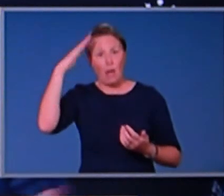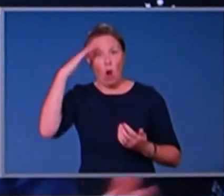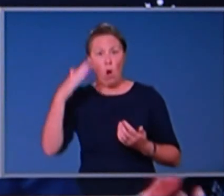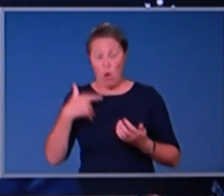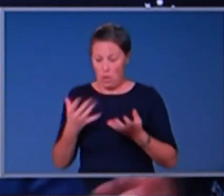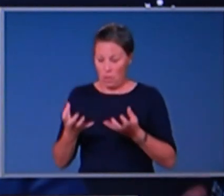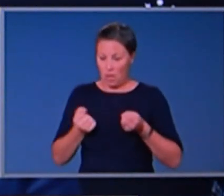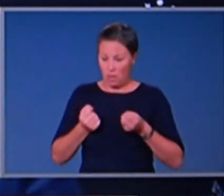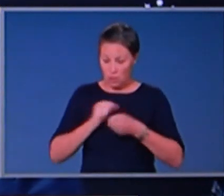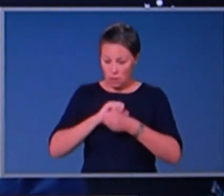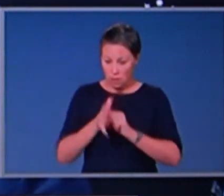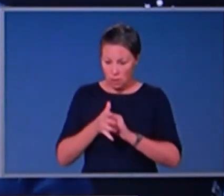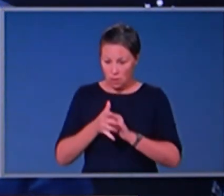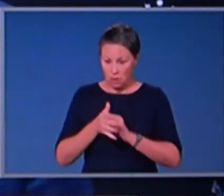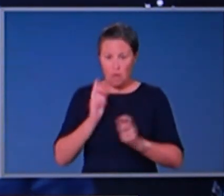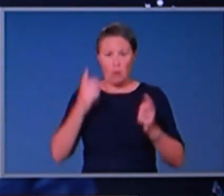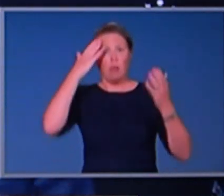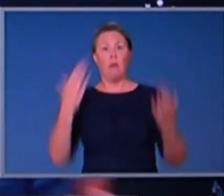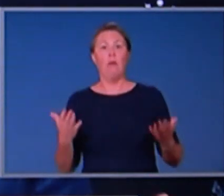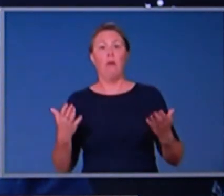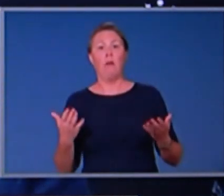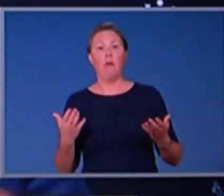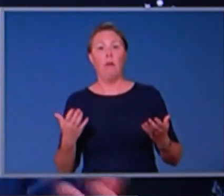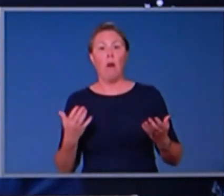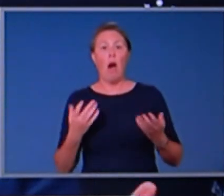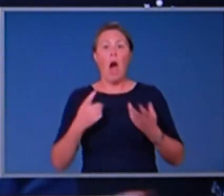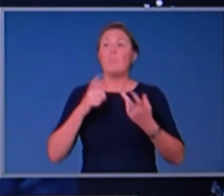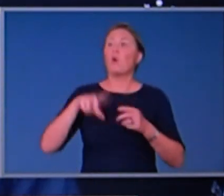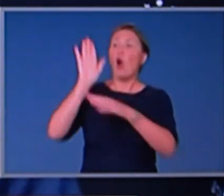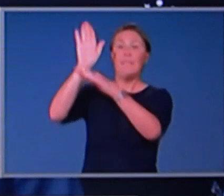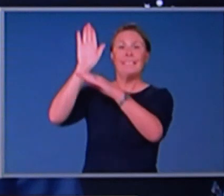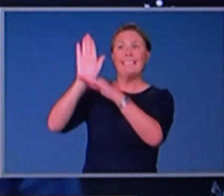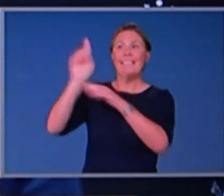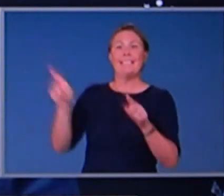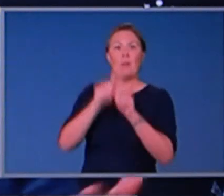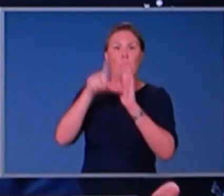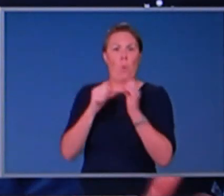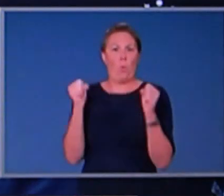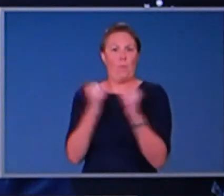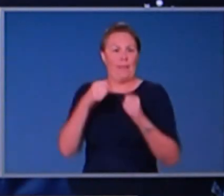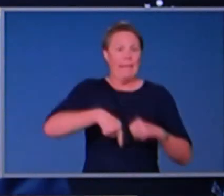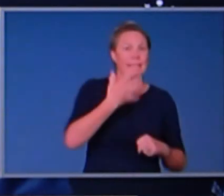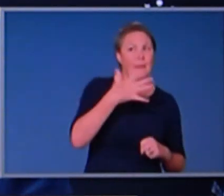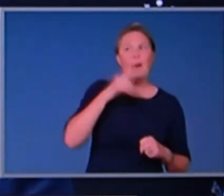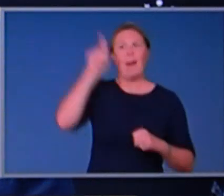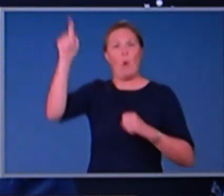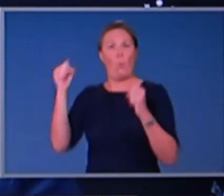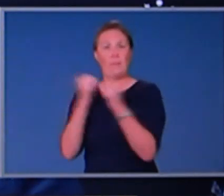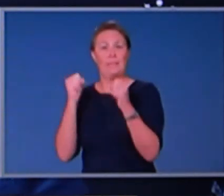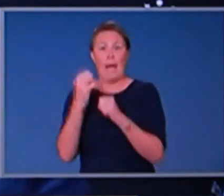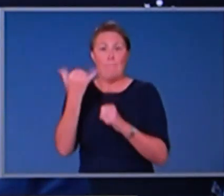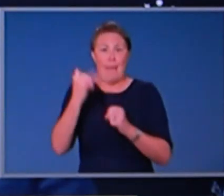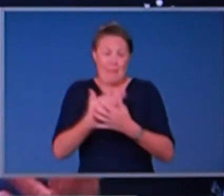and it happened in those countries often. It was in the winter, people thought they had the flu or a cold, and tens of thousands of people probably had